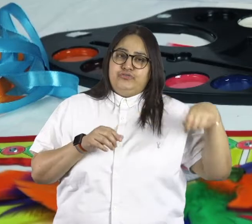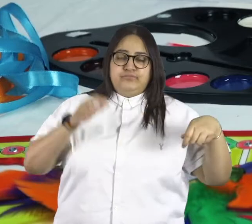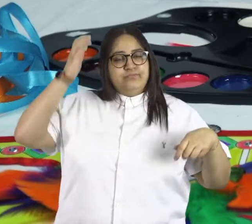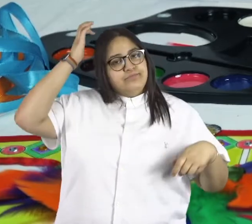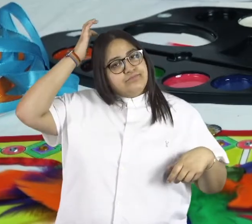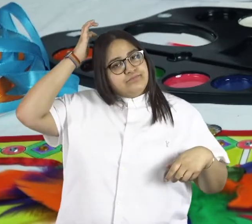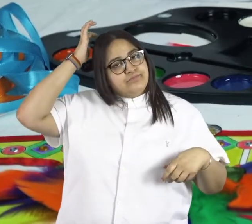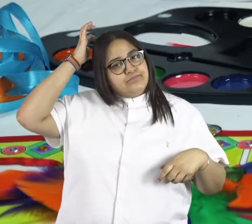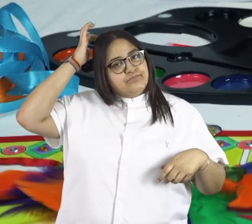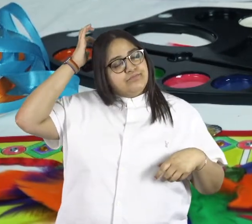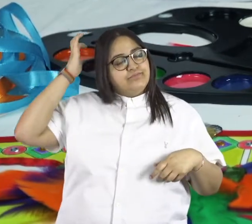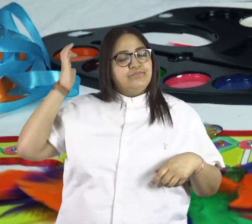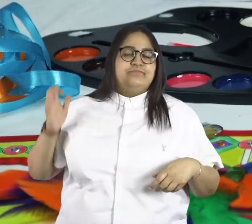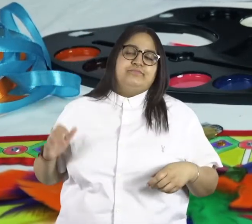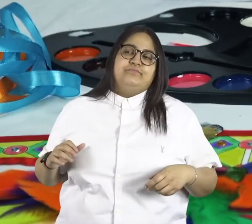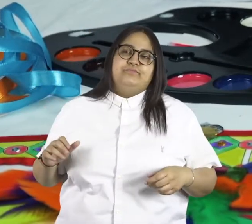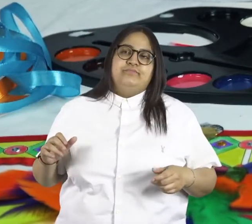and literally